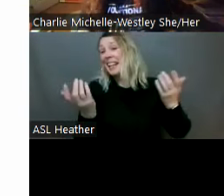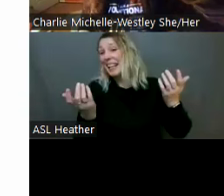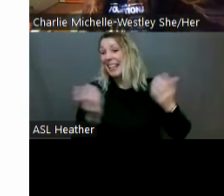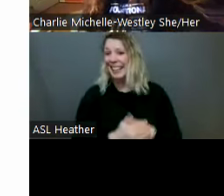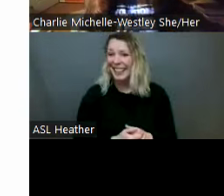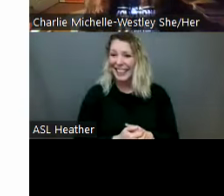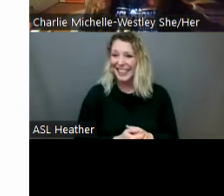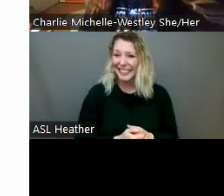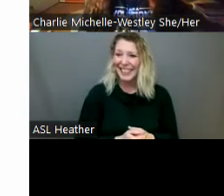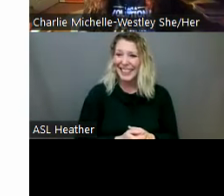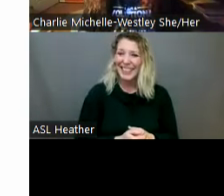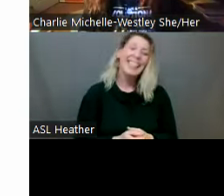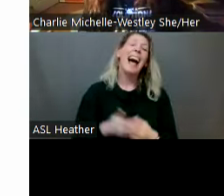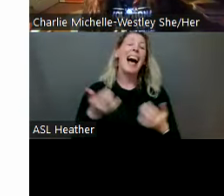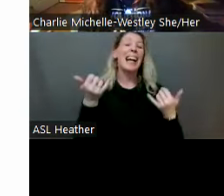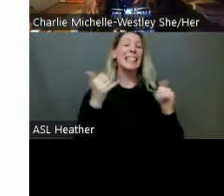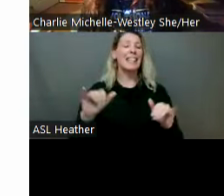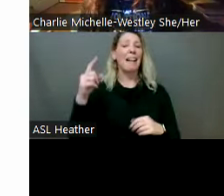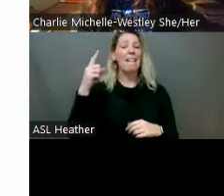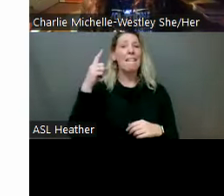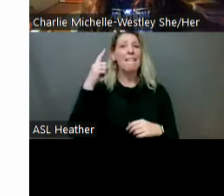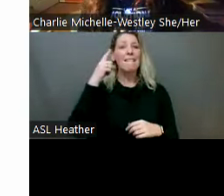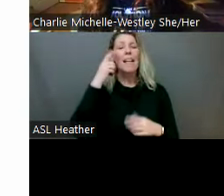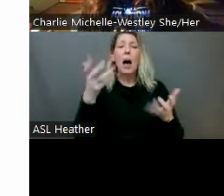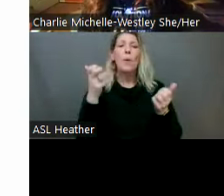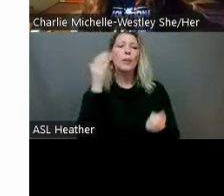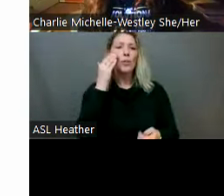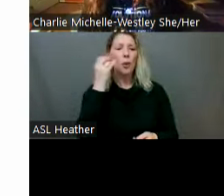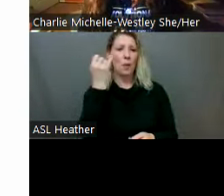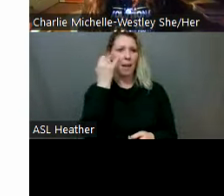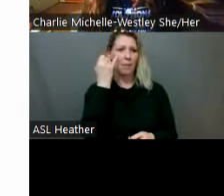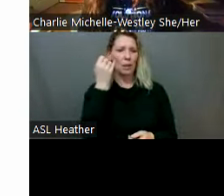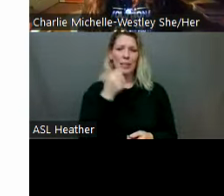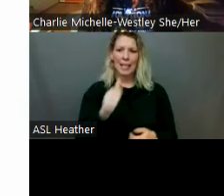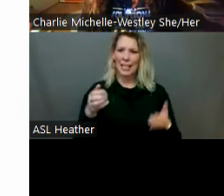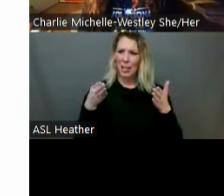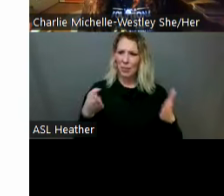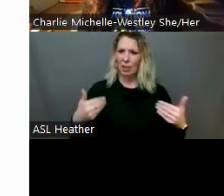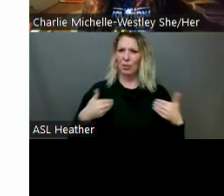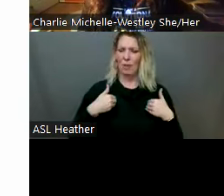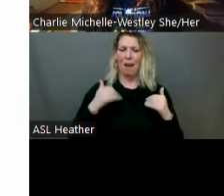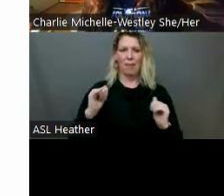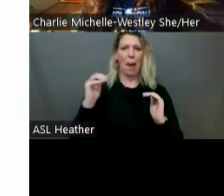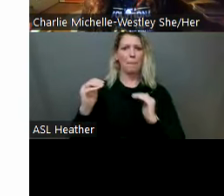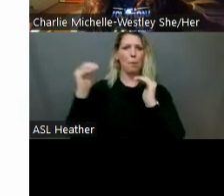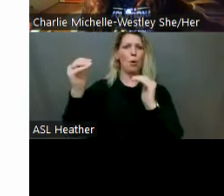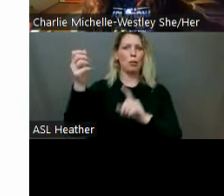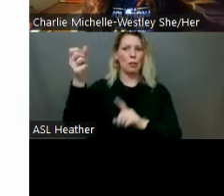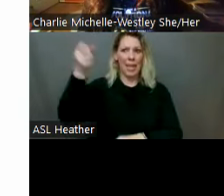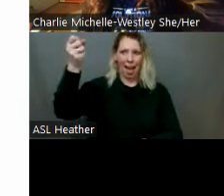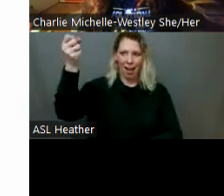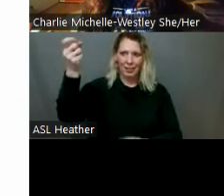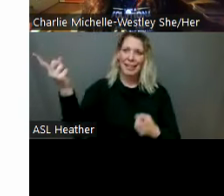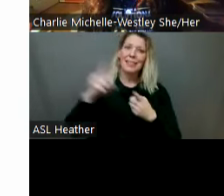I still think that I wanted to know if there was a way to just have that promotion be held